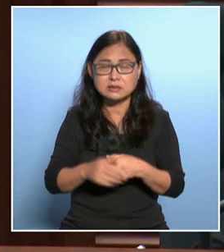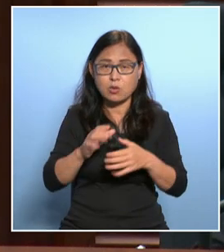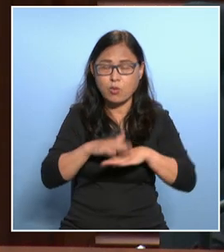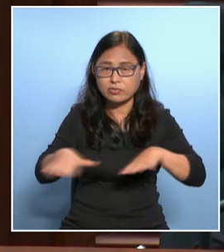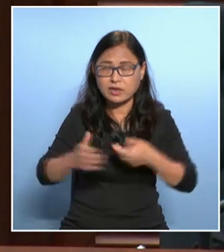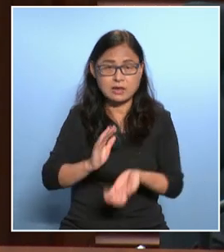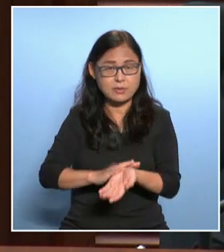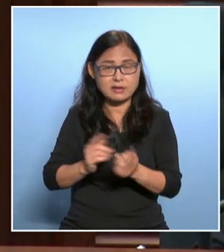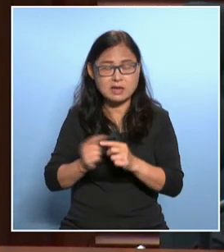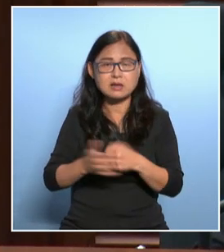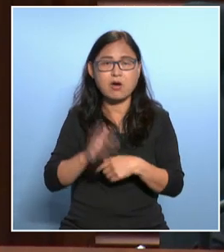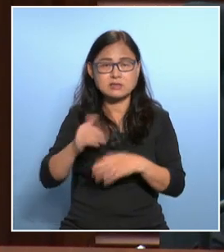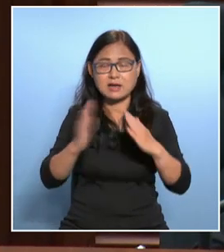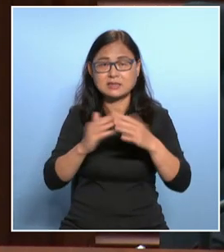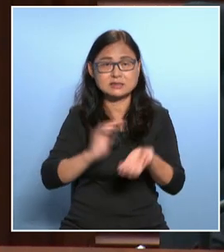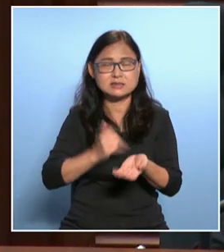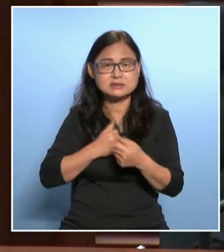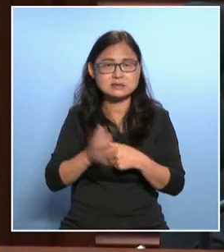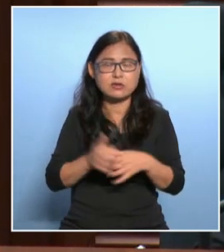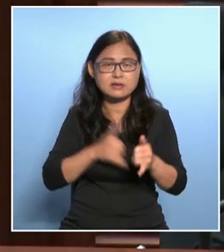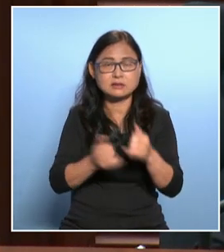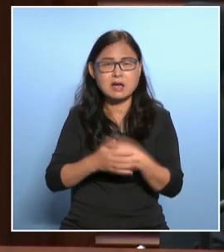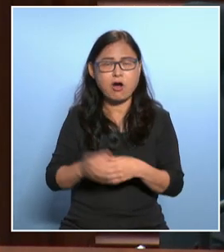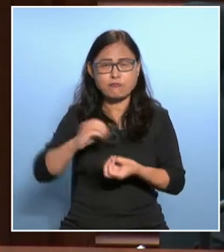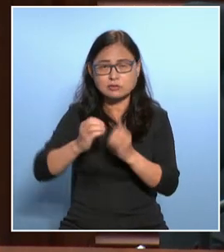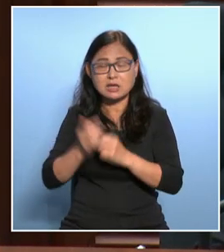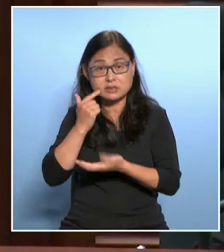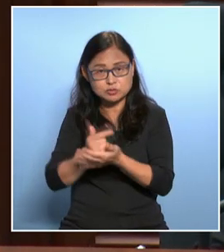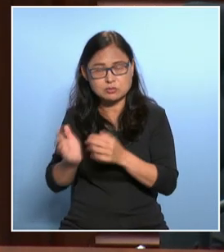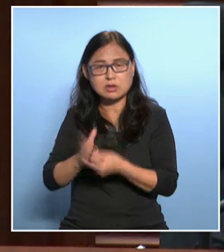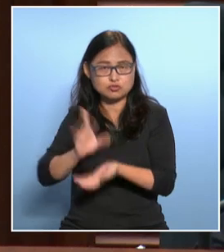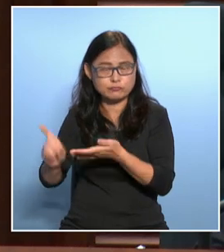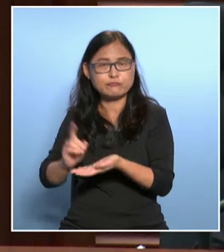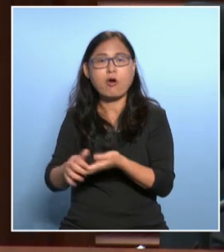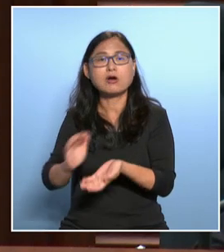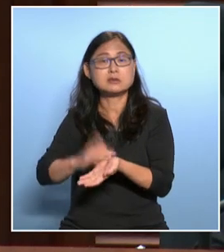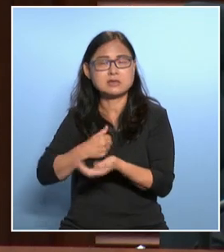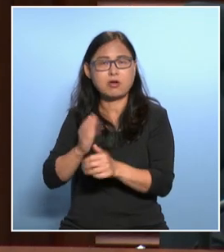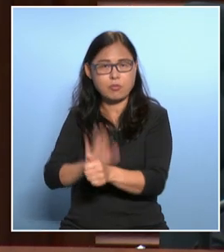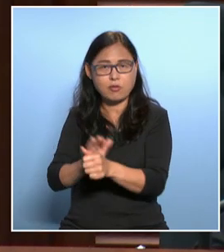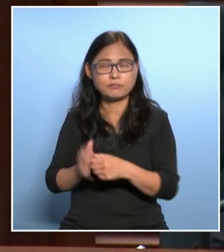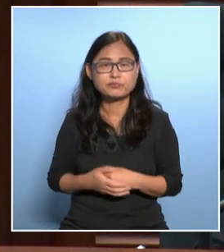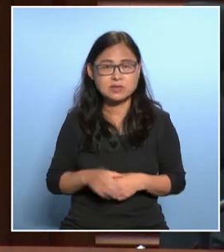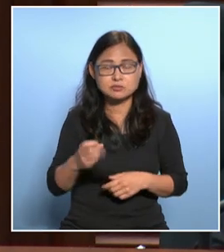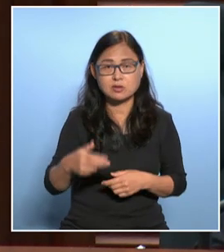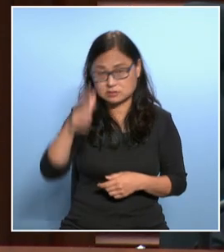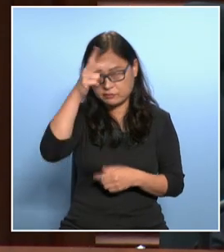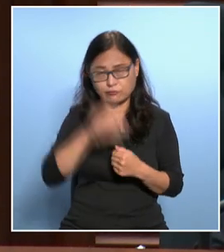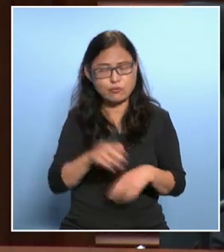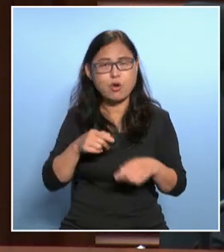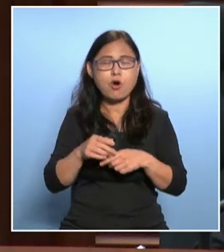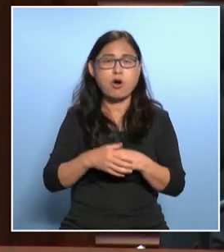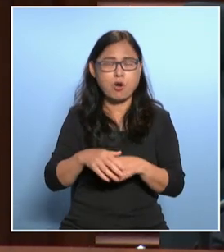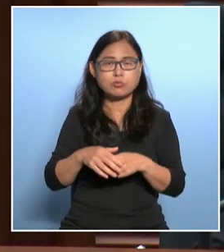patient, one family doctor. These cases can be followed up by family doctors, and more complicated cases can be referred